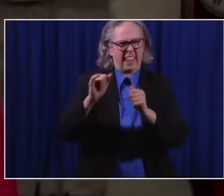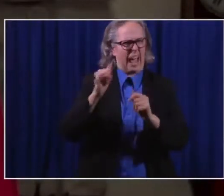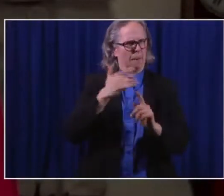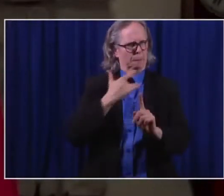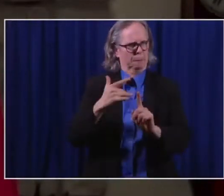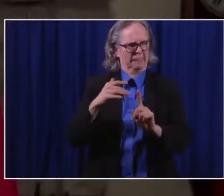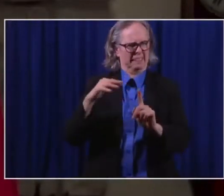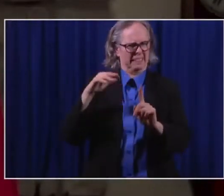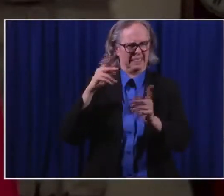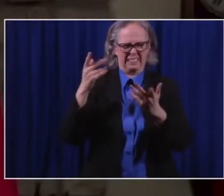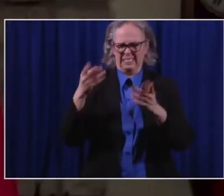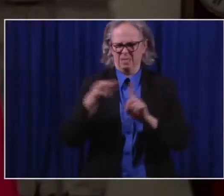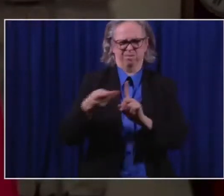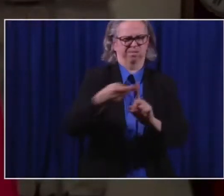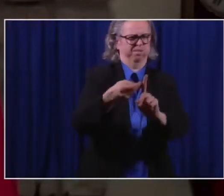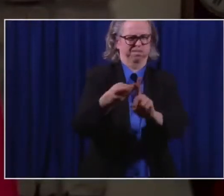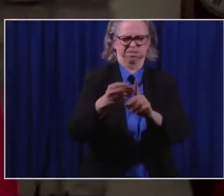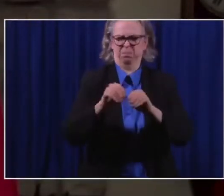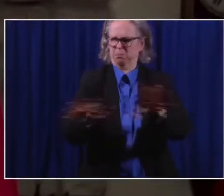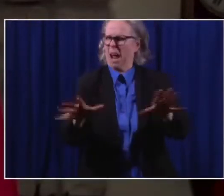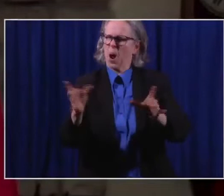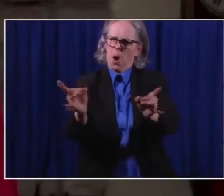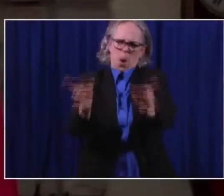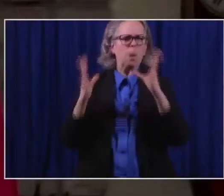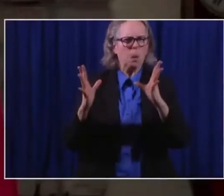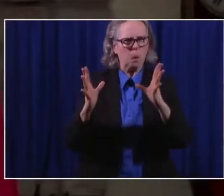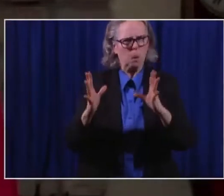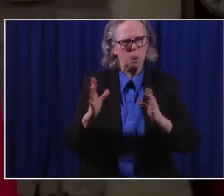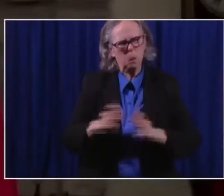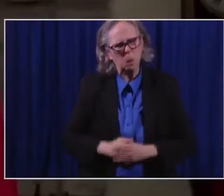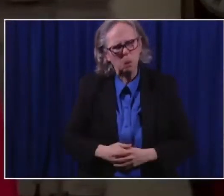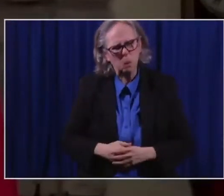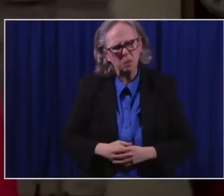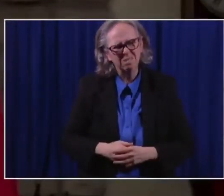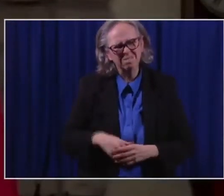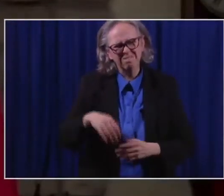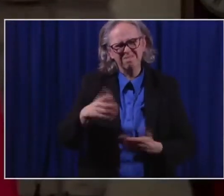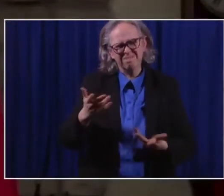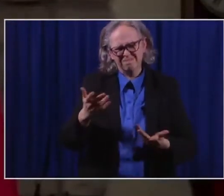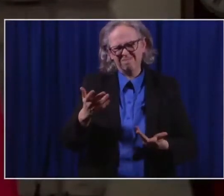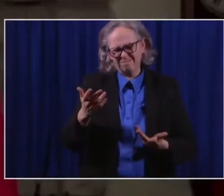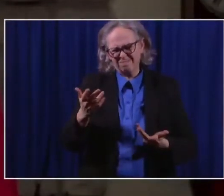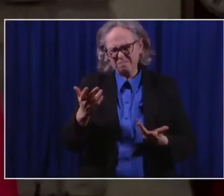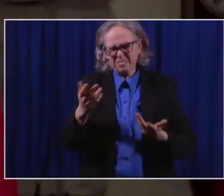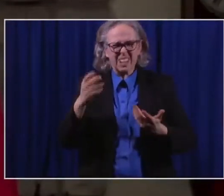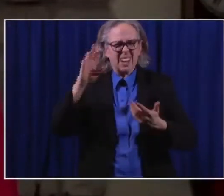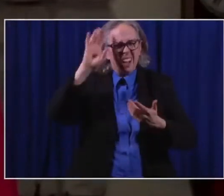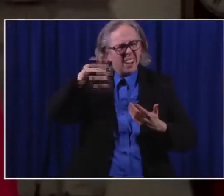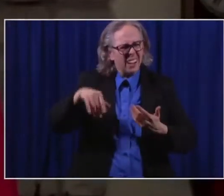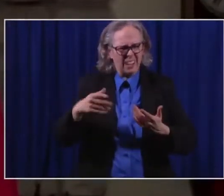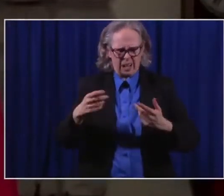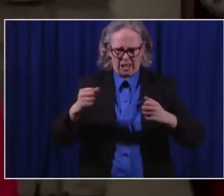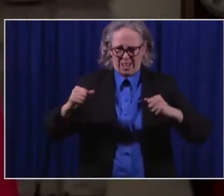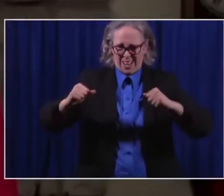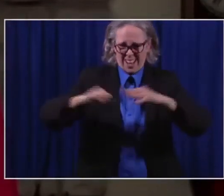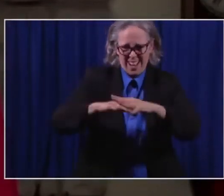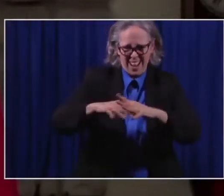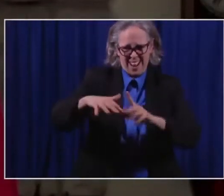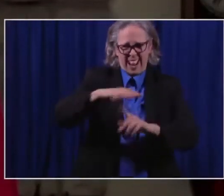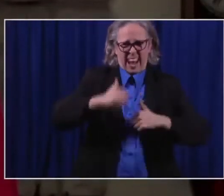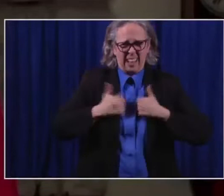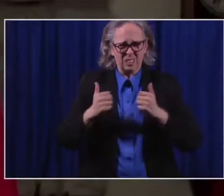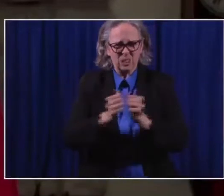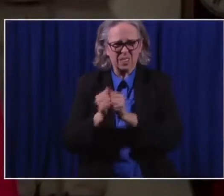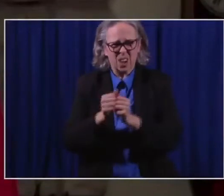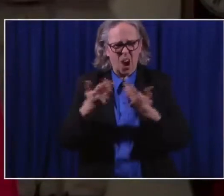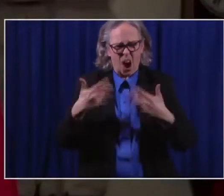and where we also know that many of the cases, these are individuals who have a